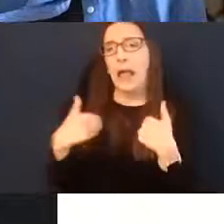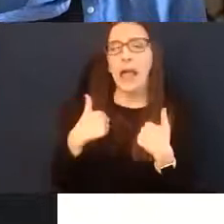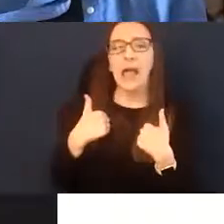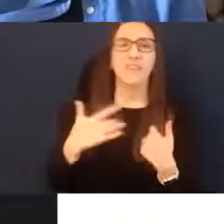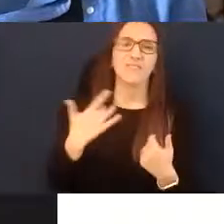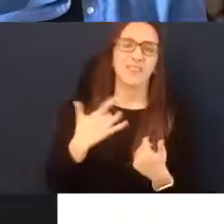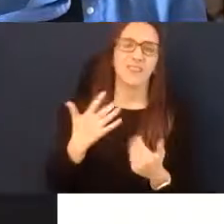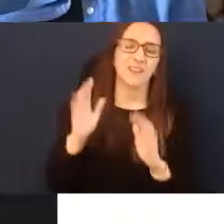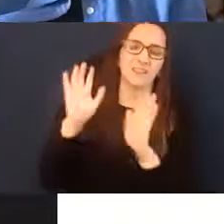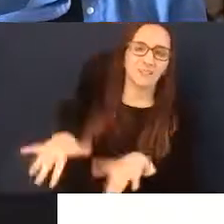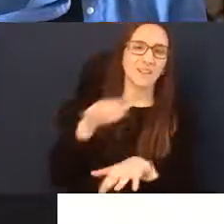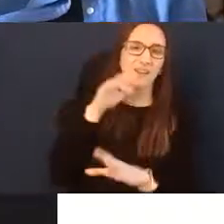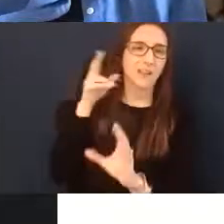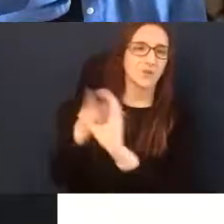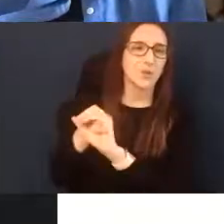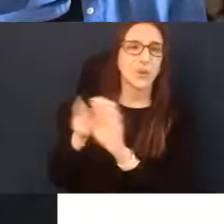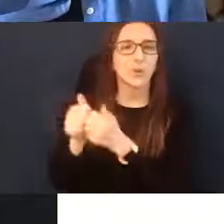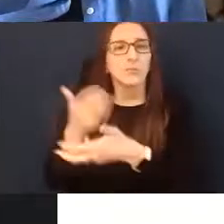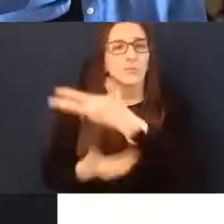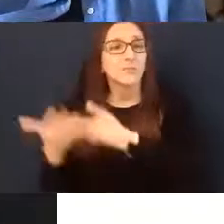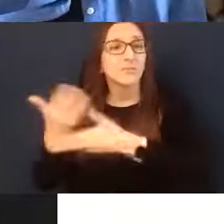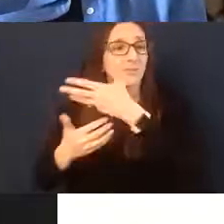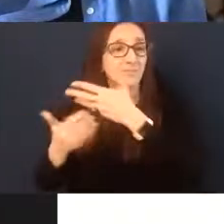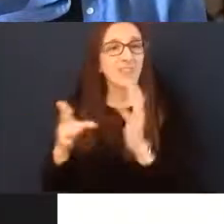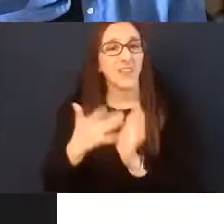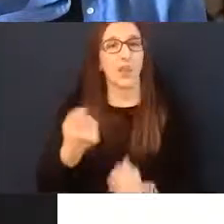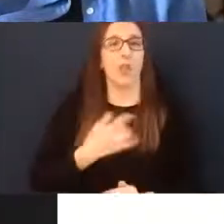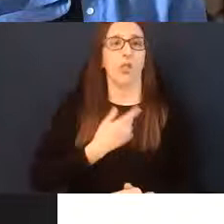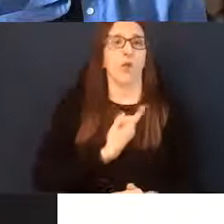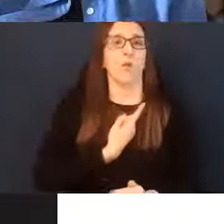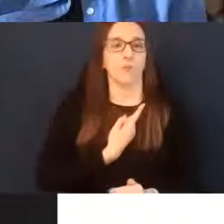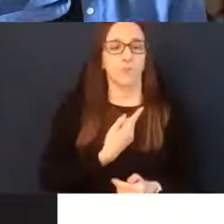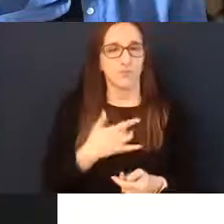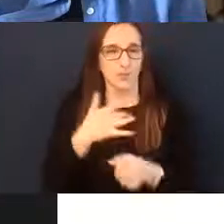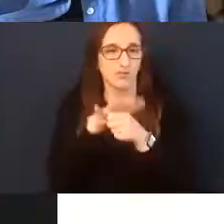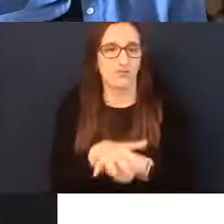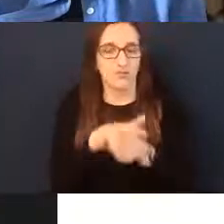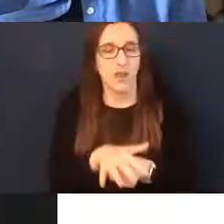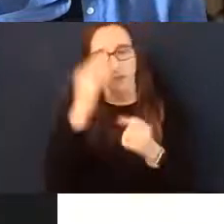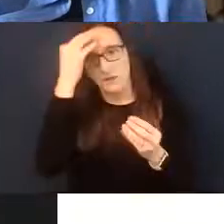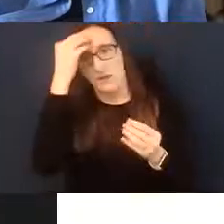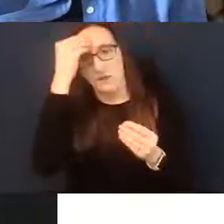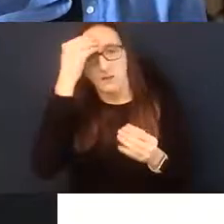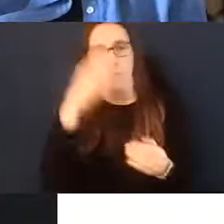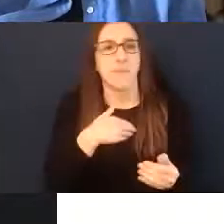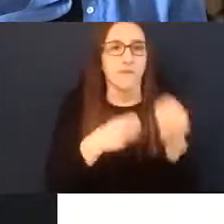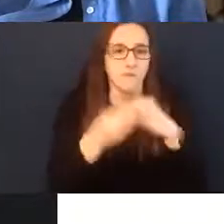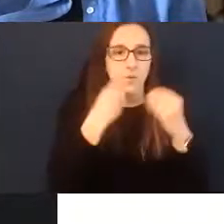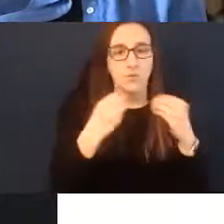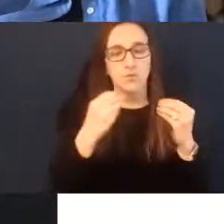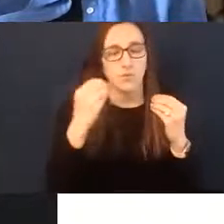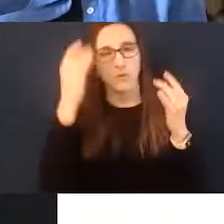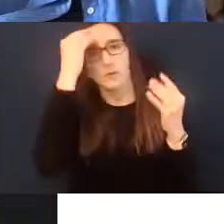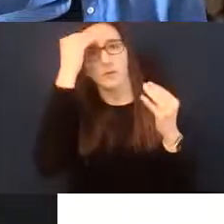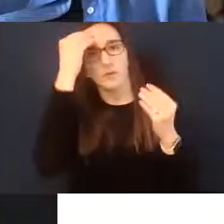isolates yourself to be alone and putting more stress on what you're eating and being really hyper aware.